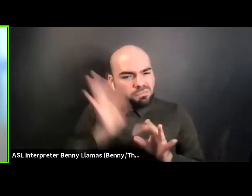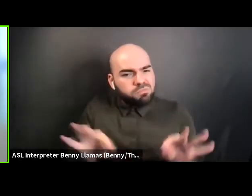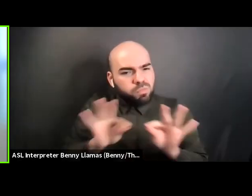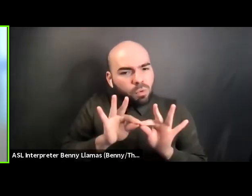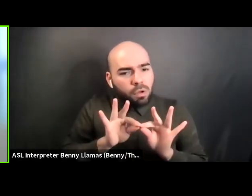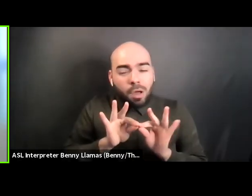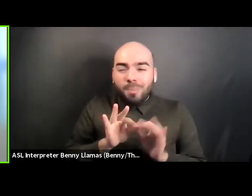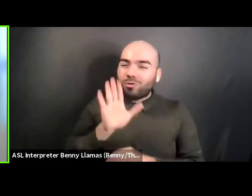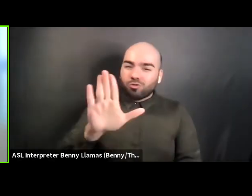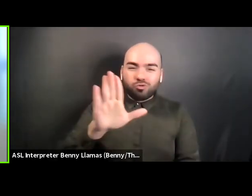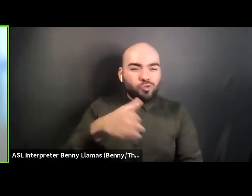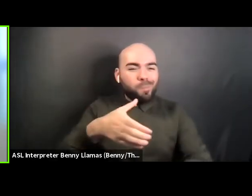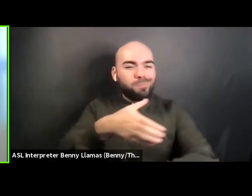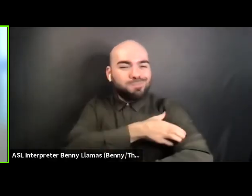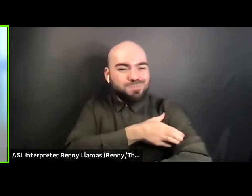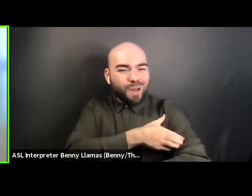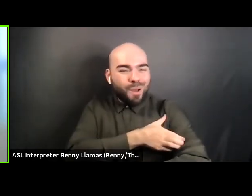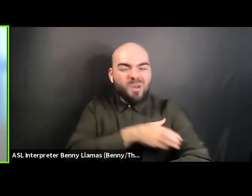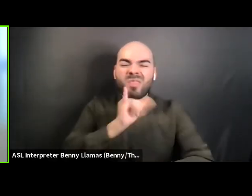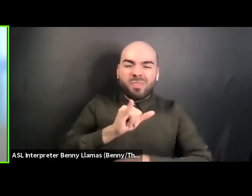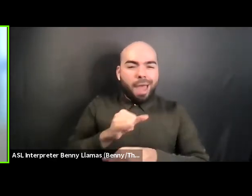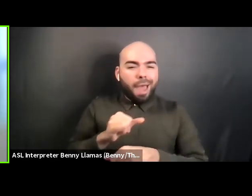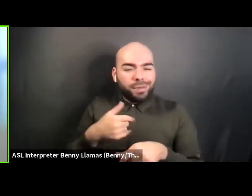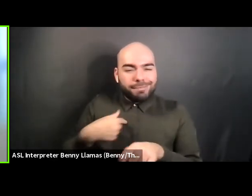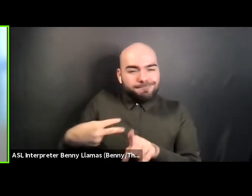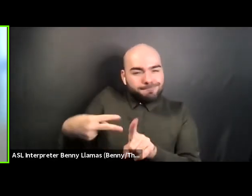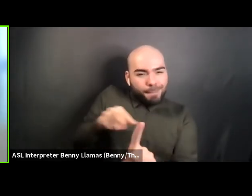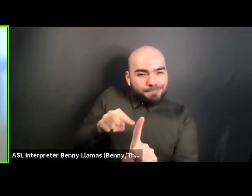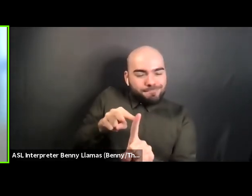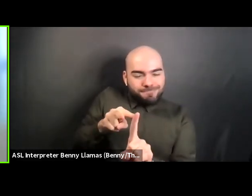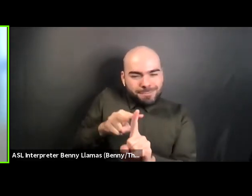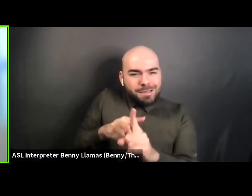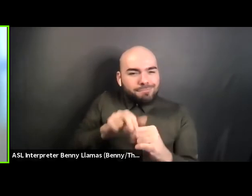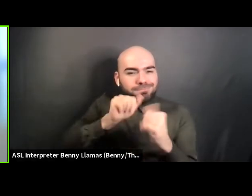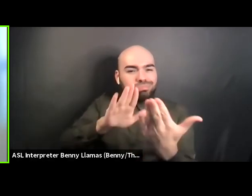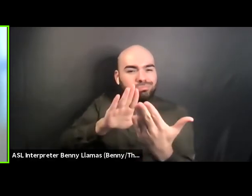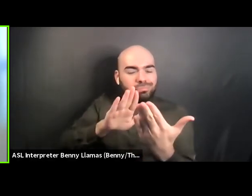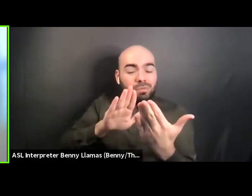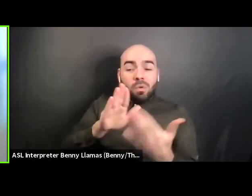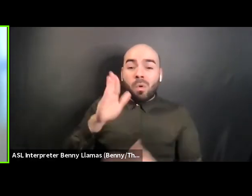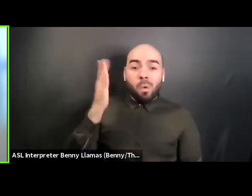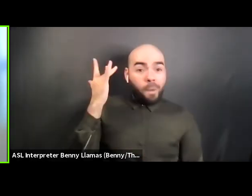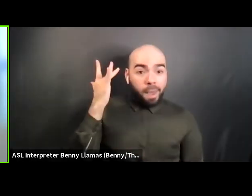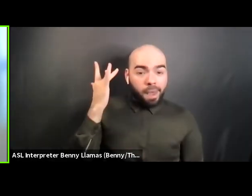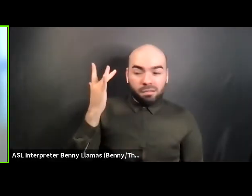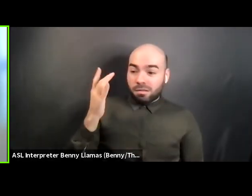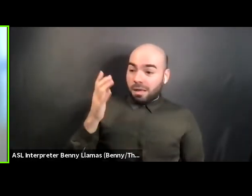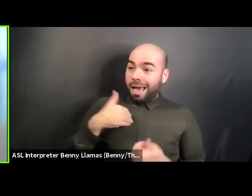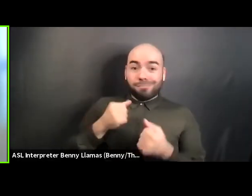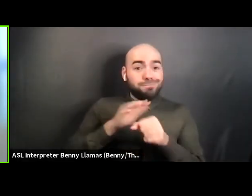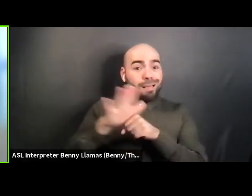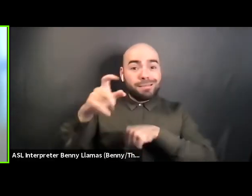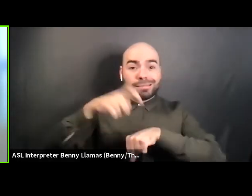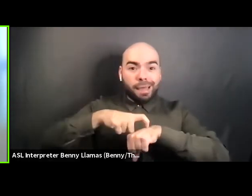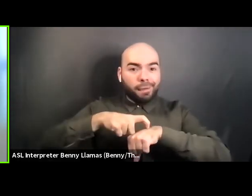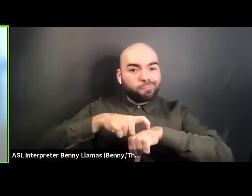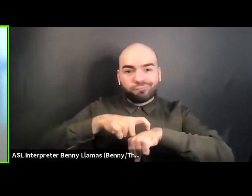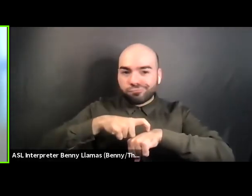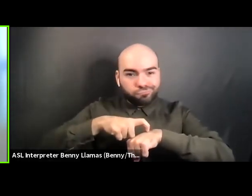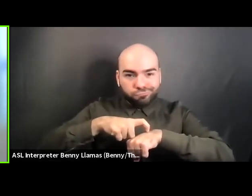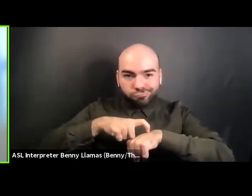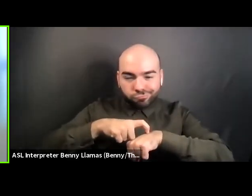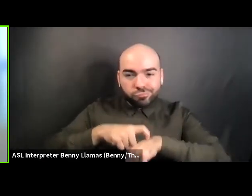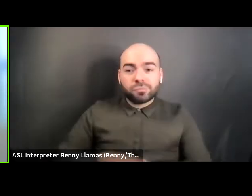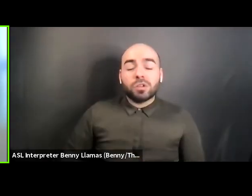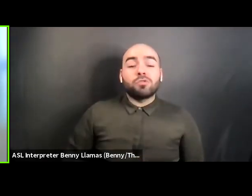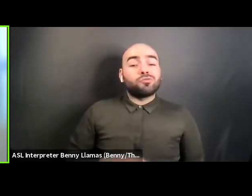superpower, and we're choosing to see it that way because we have not been afforded the luxury of time. So as you attend